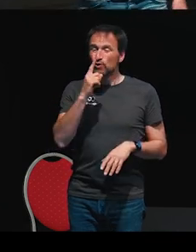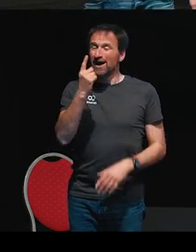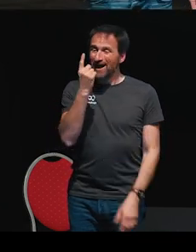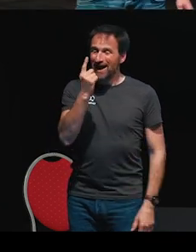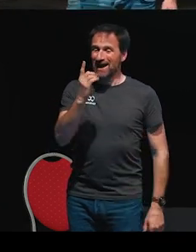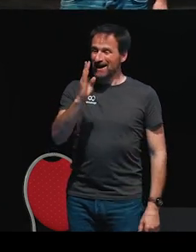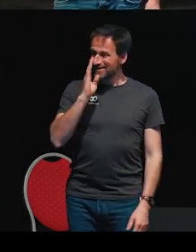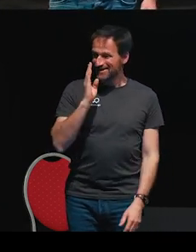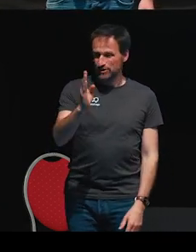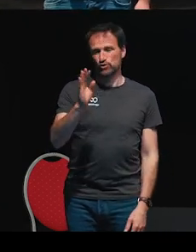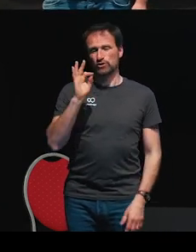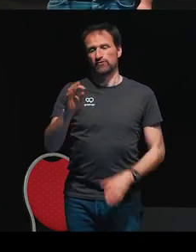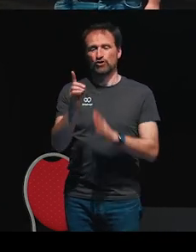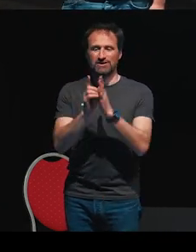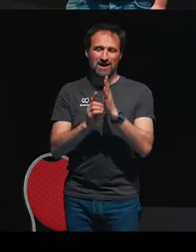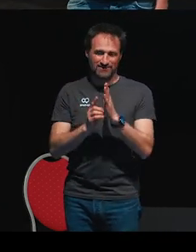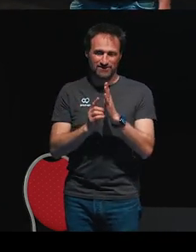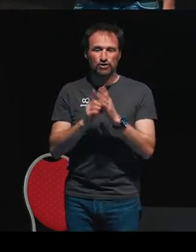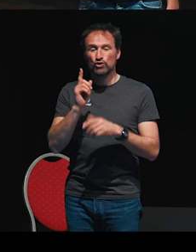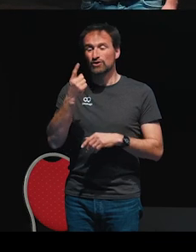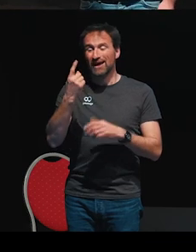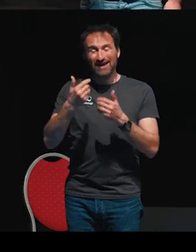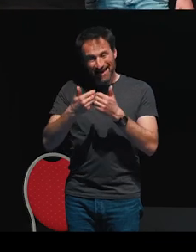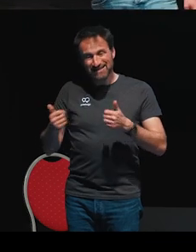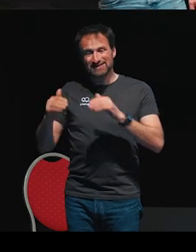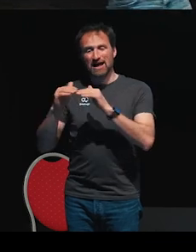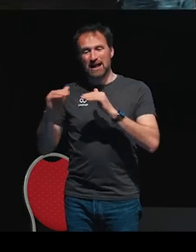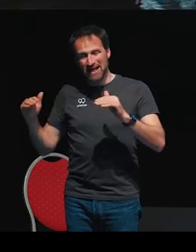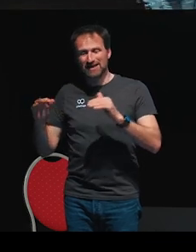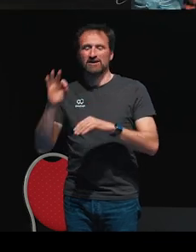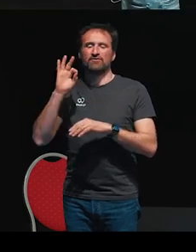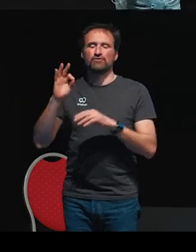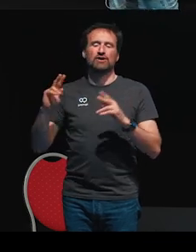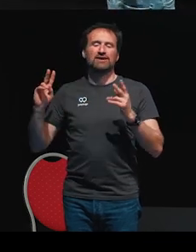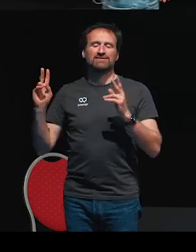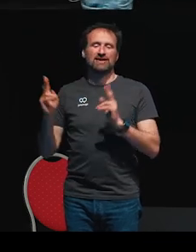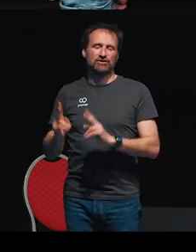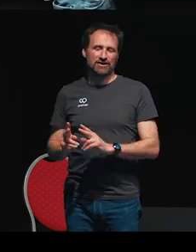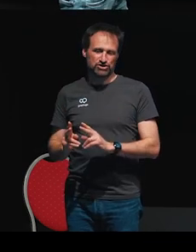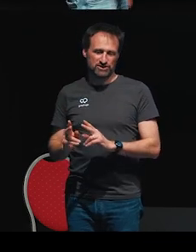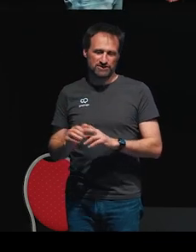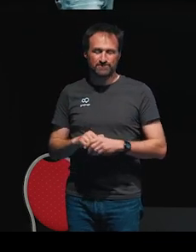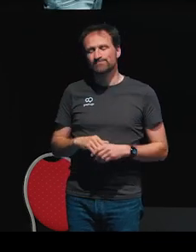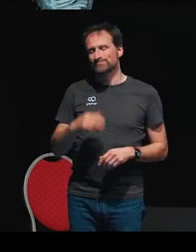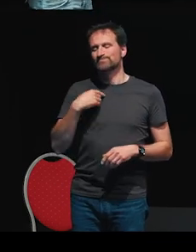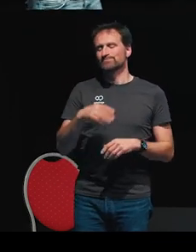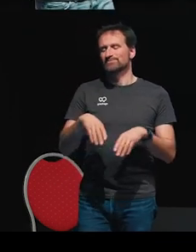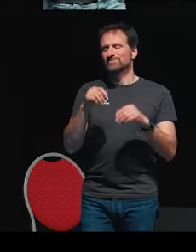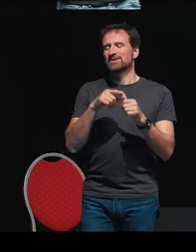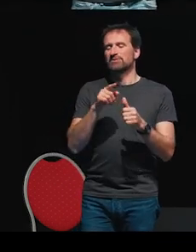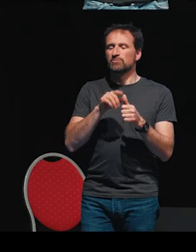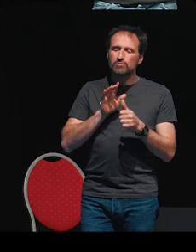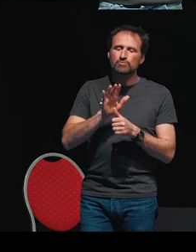and a separate layer for your derivation. Let's start with push-based architecture. I'm sure everyone